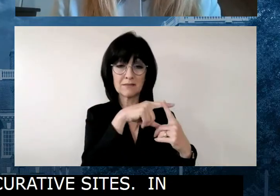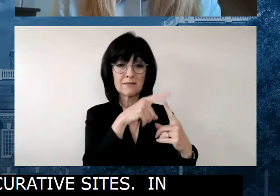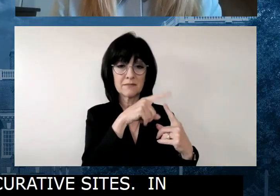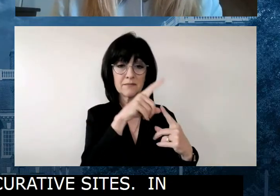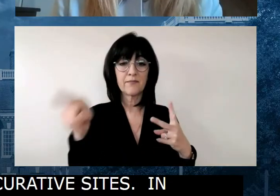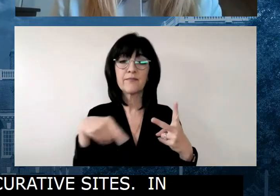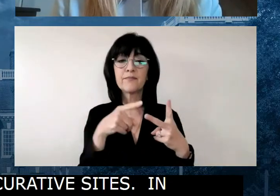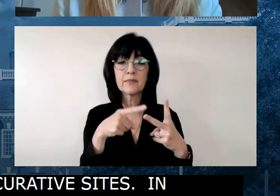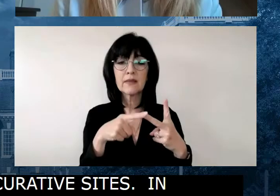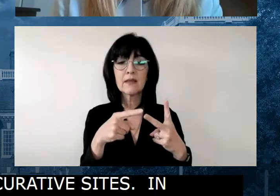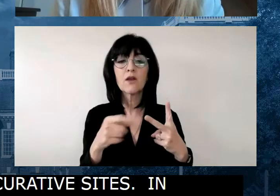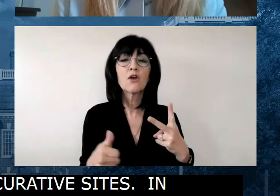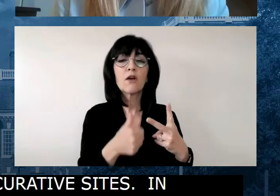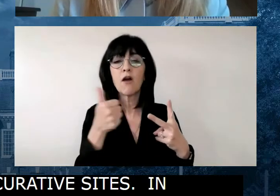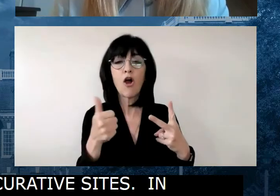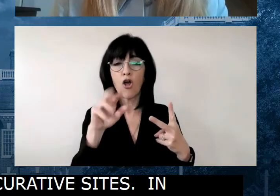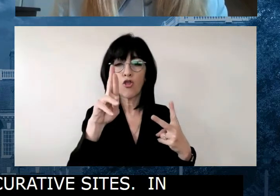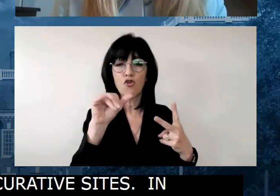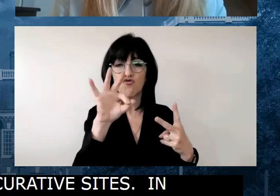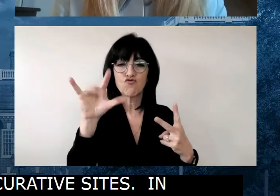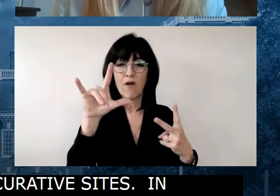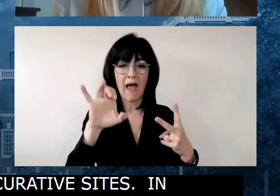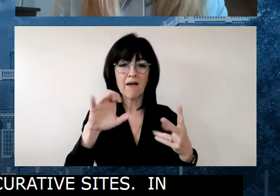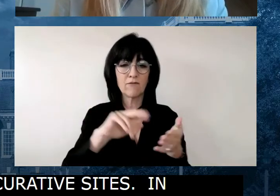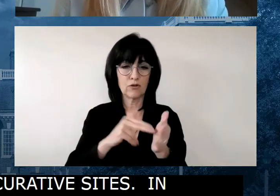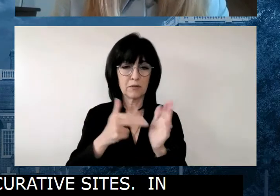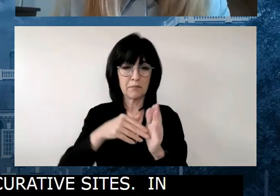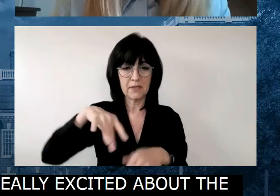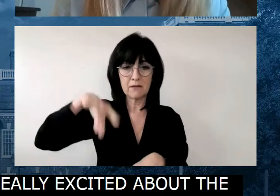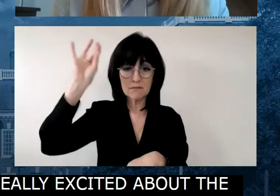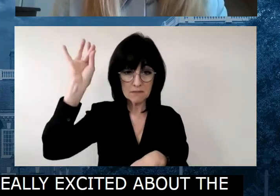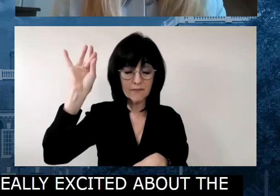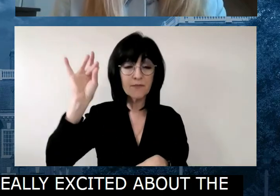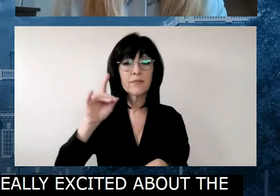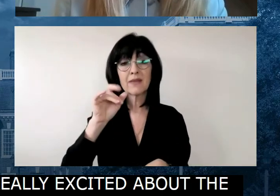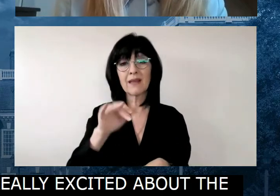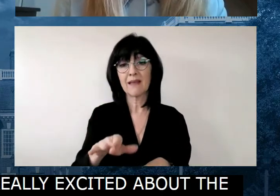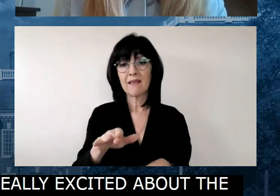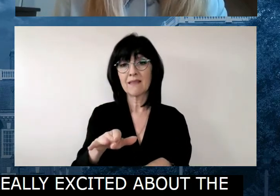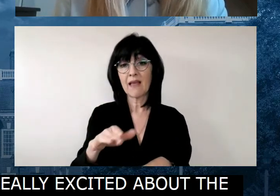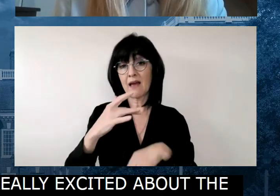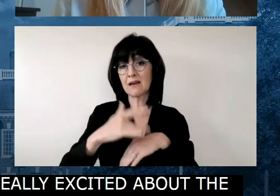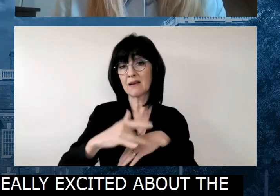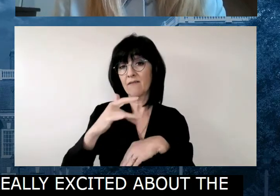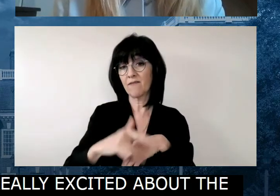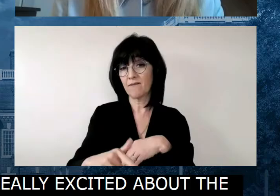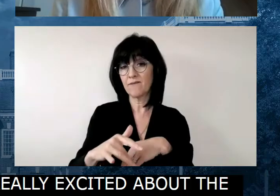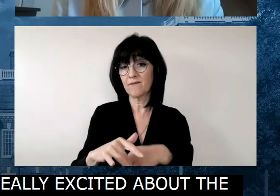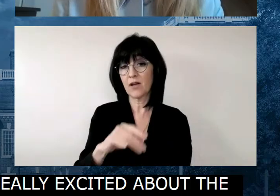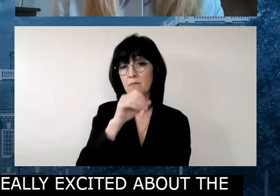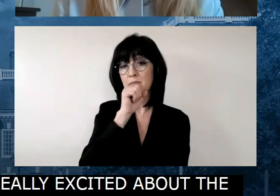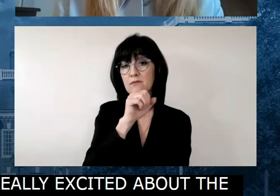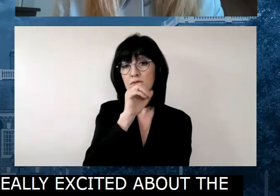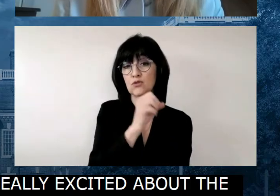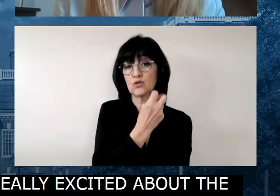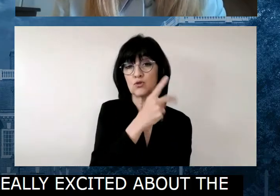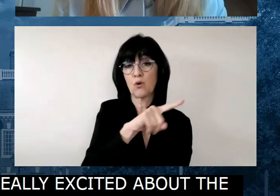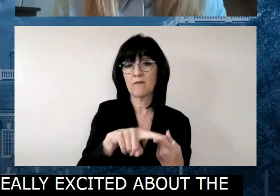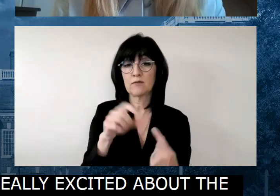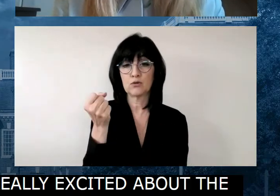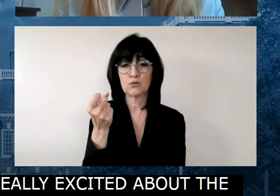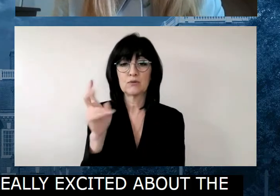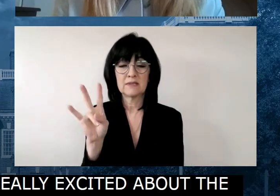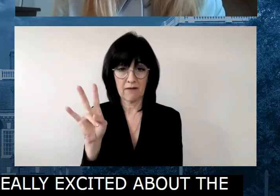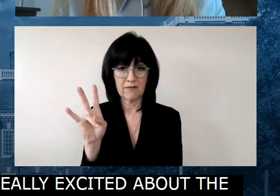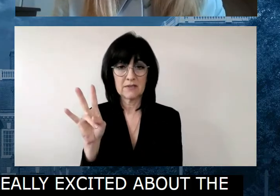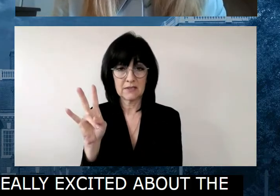available to all vaccinated Delawareans aged 12 to 17, but only to Delawareans who are 18 and older who are